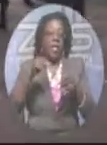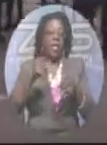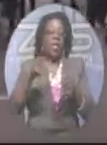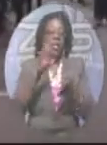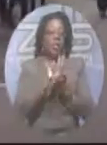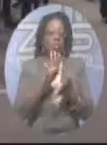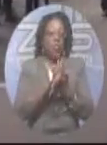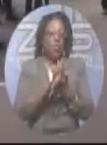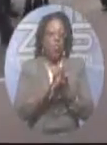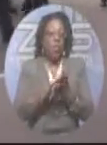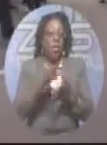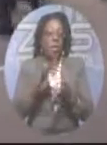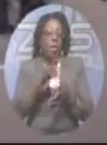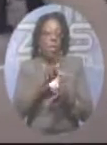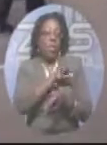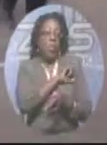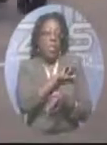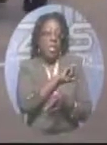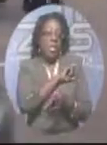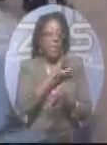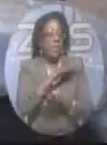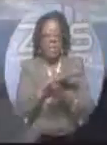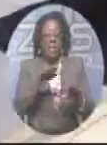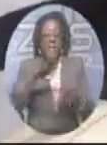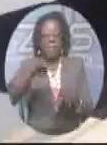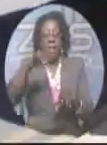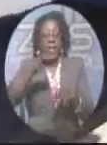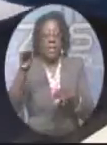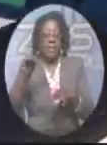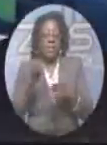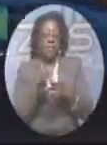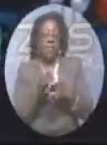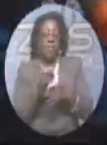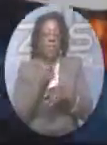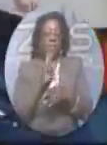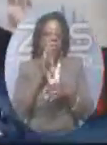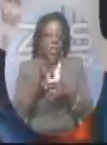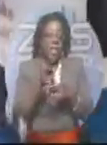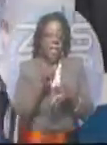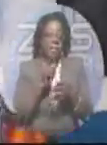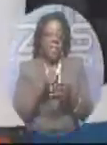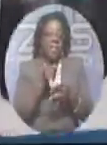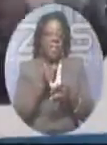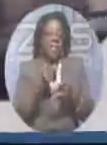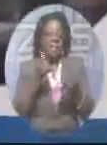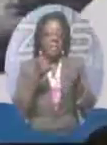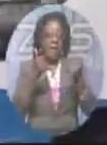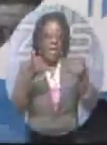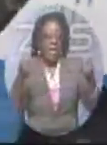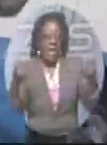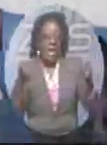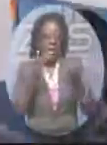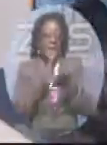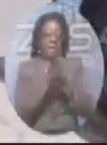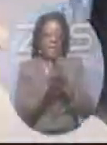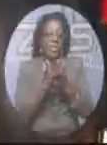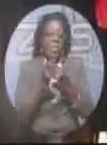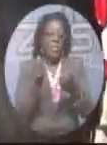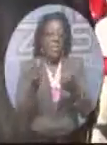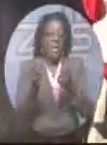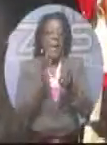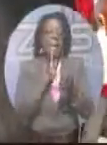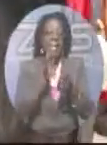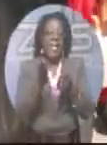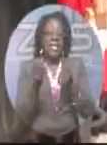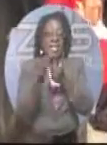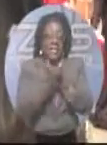presence, but couldn't. That situation made me realize that there's a fine line between safety and danger on the bus, as we